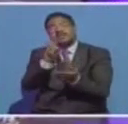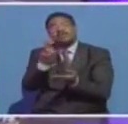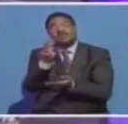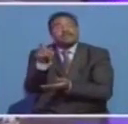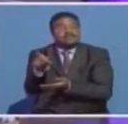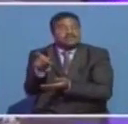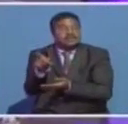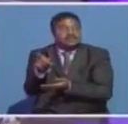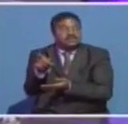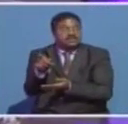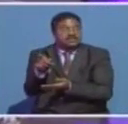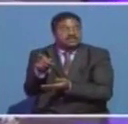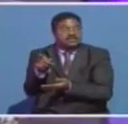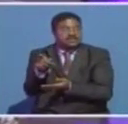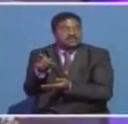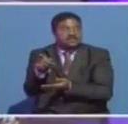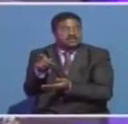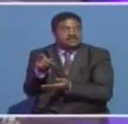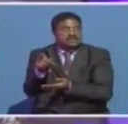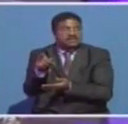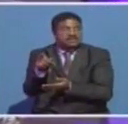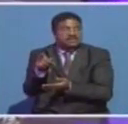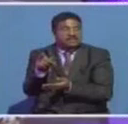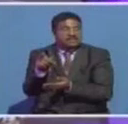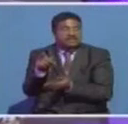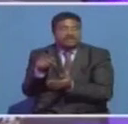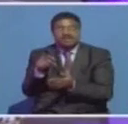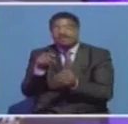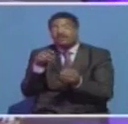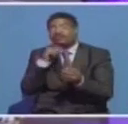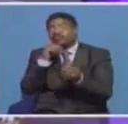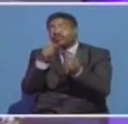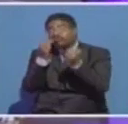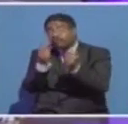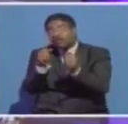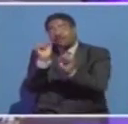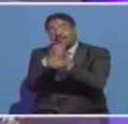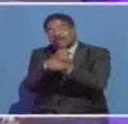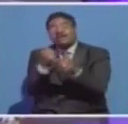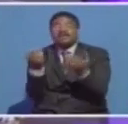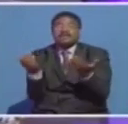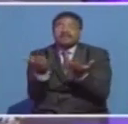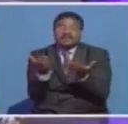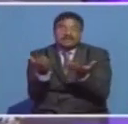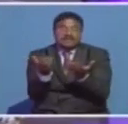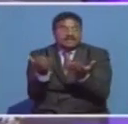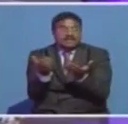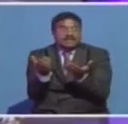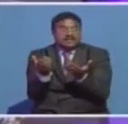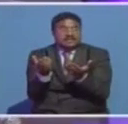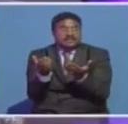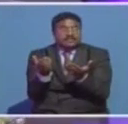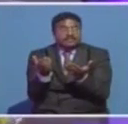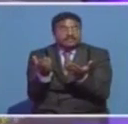right thickness and prone to being lifted by heavy winds. So if we